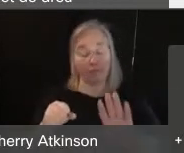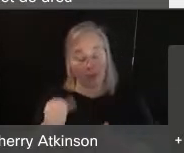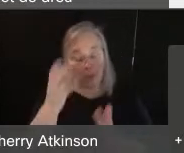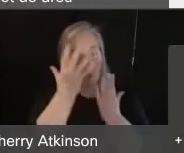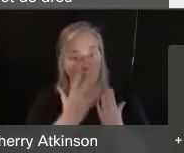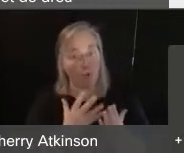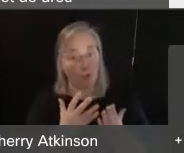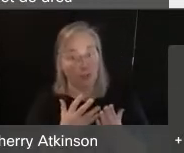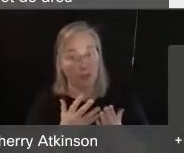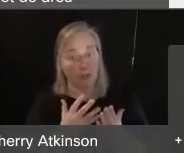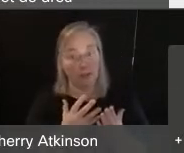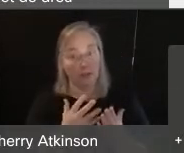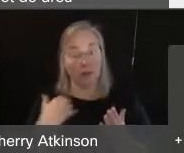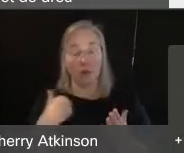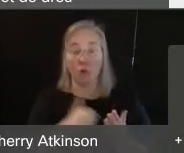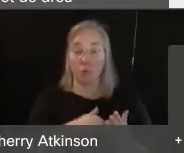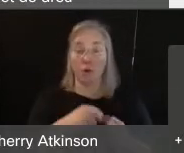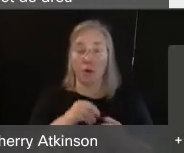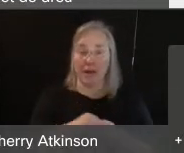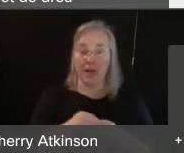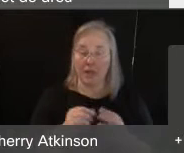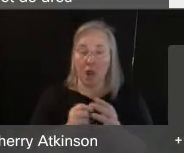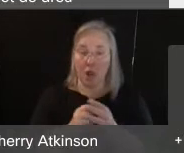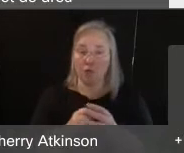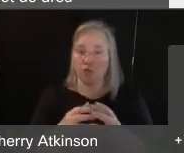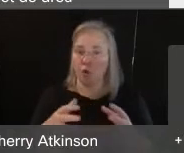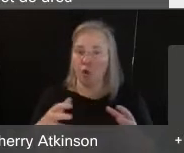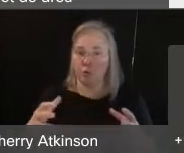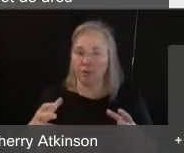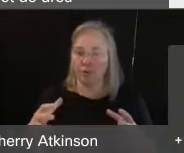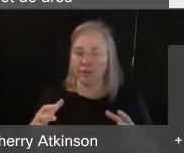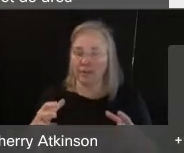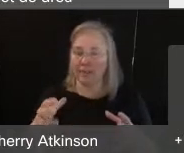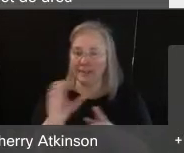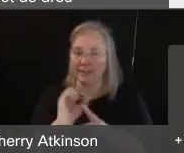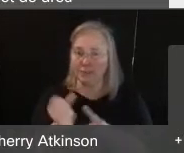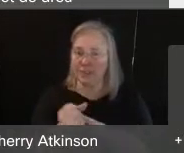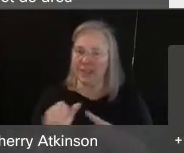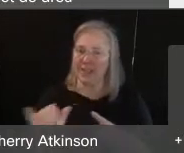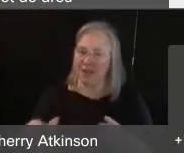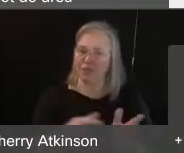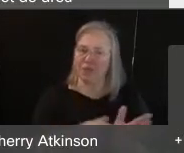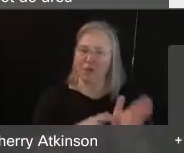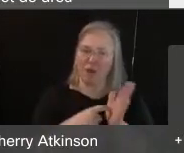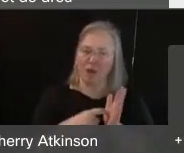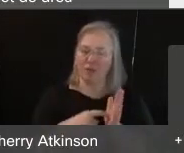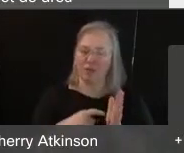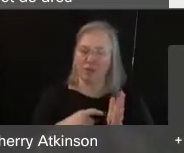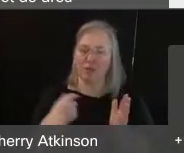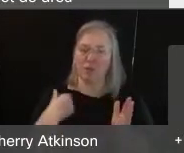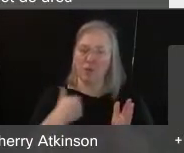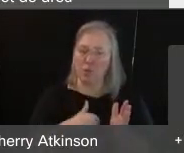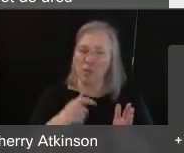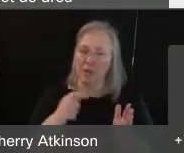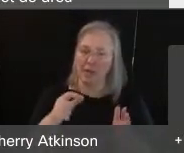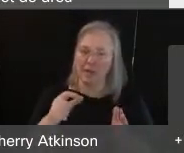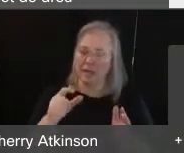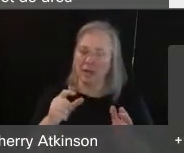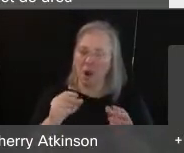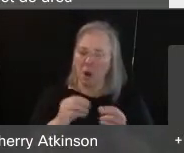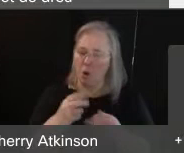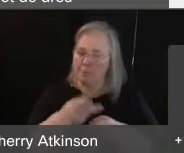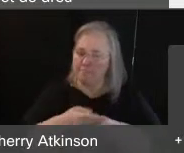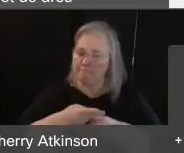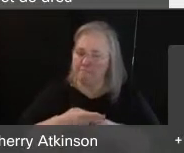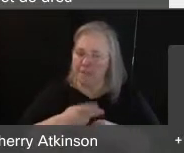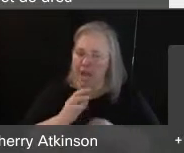Unfortunately, we're in a growth situation that requires that we're more judicious about how we spend